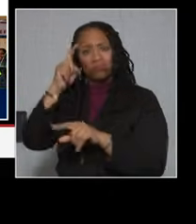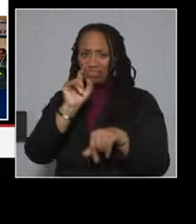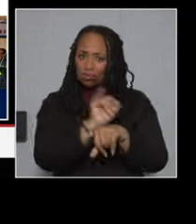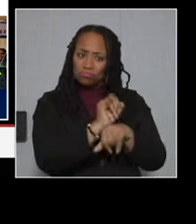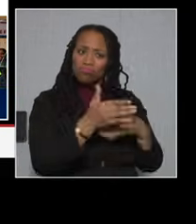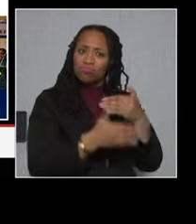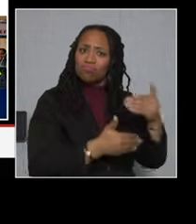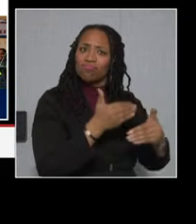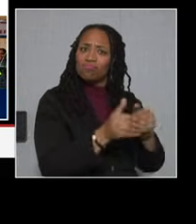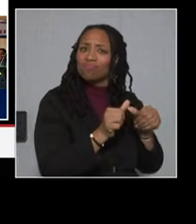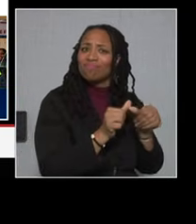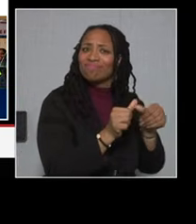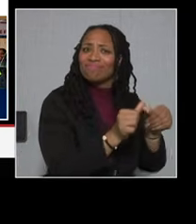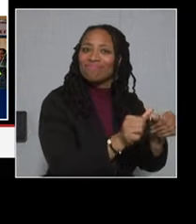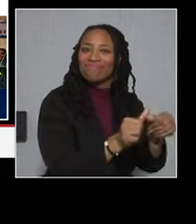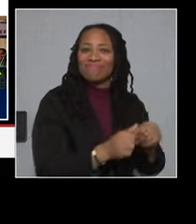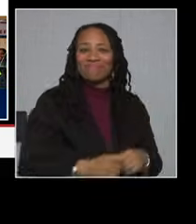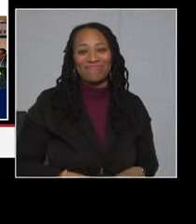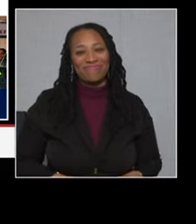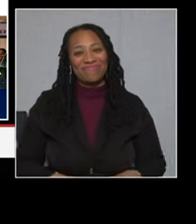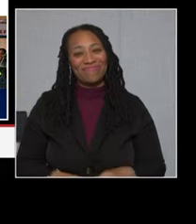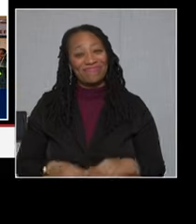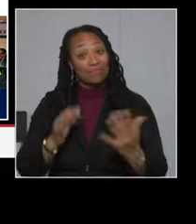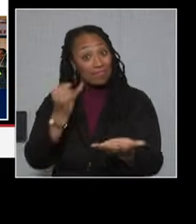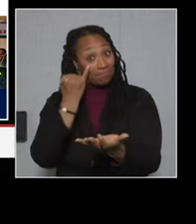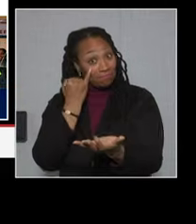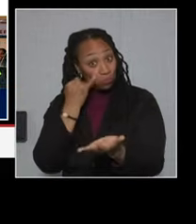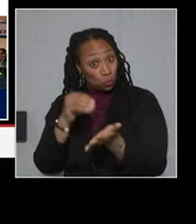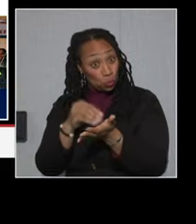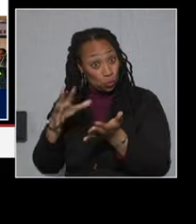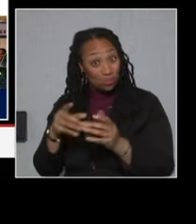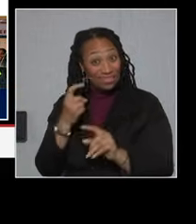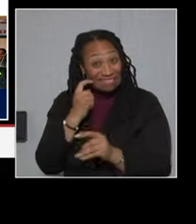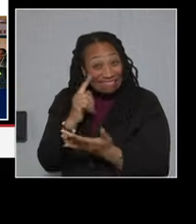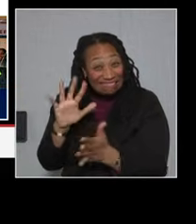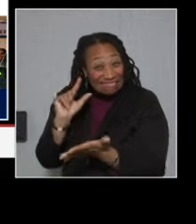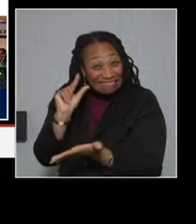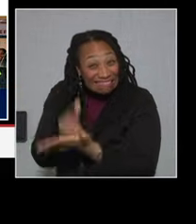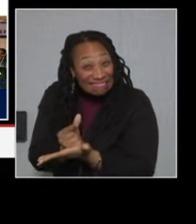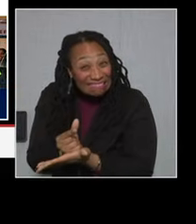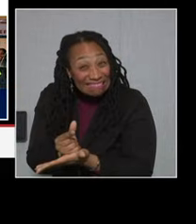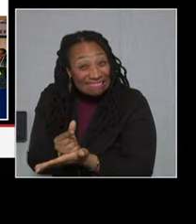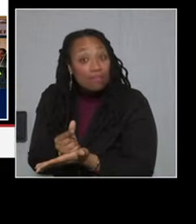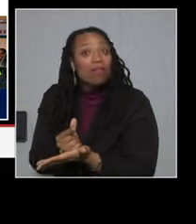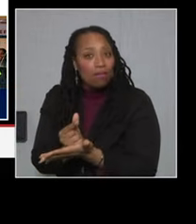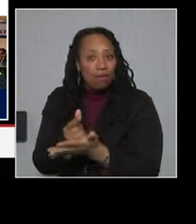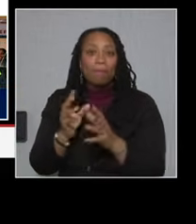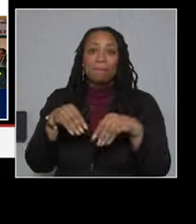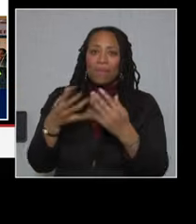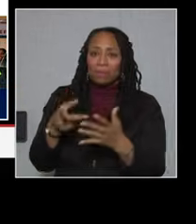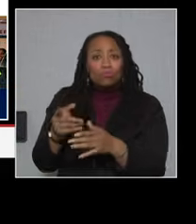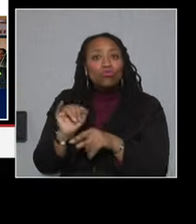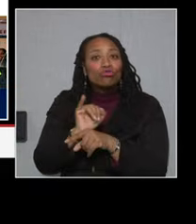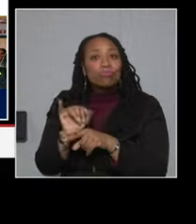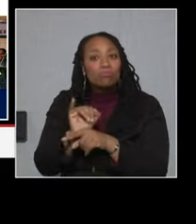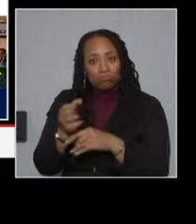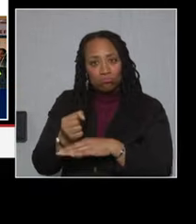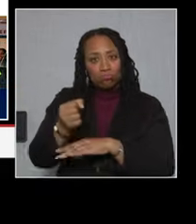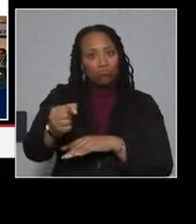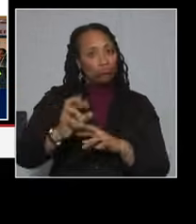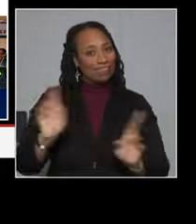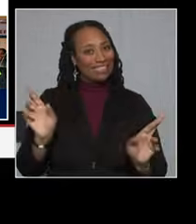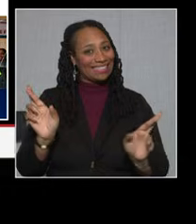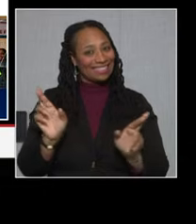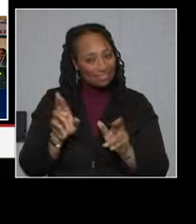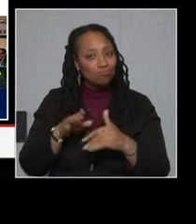recent high school graduates with access to apprenticeships. We just opened the new tech hub in our UDC